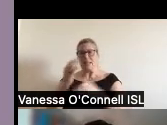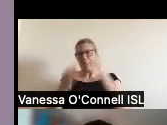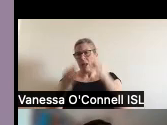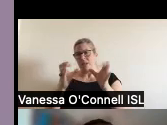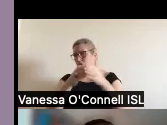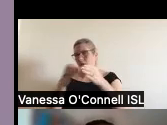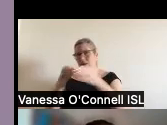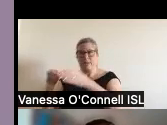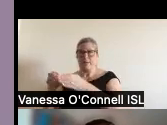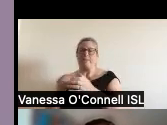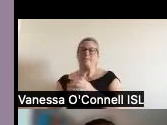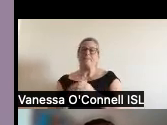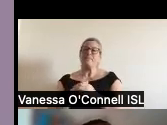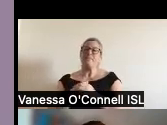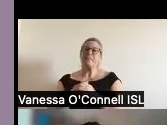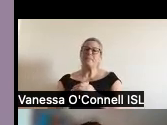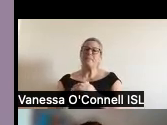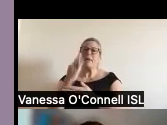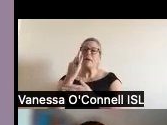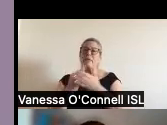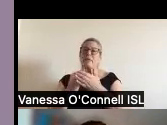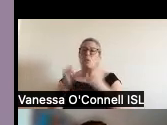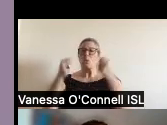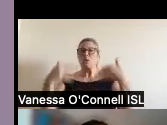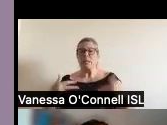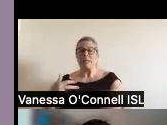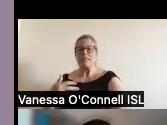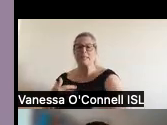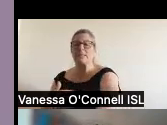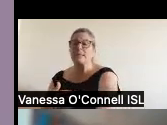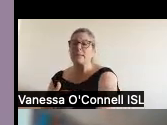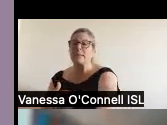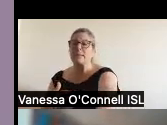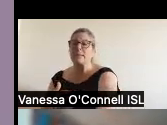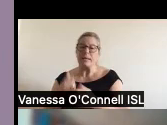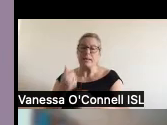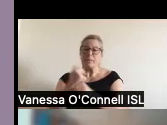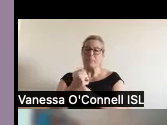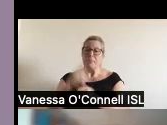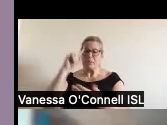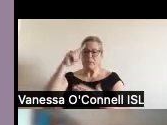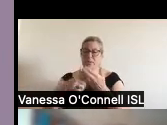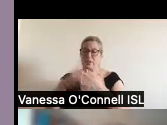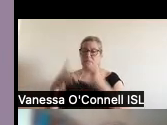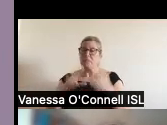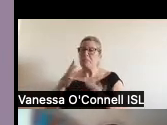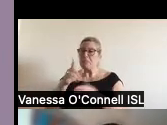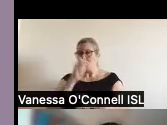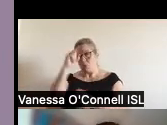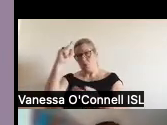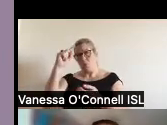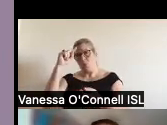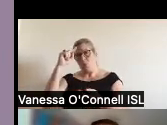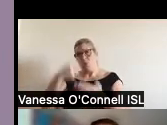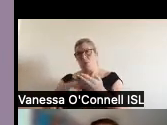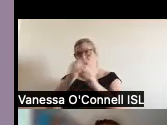So just a few data on women in decision making that for most of you might be aware of, but